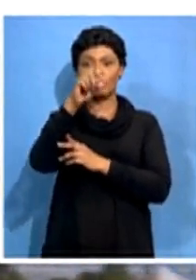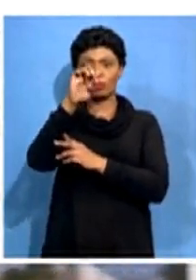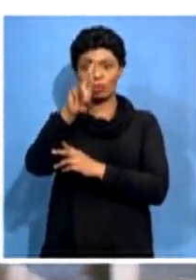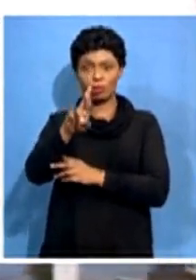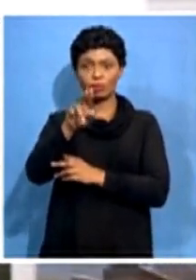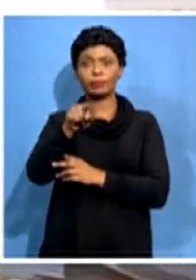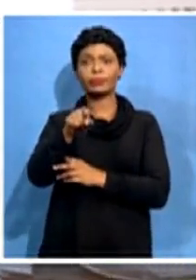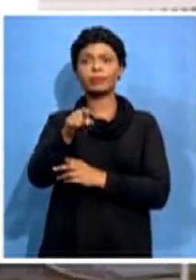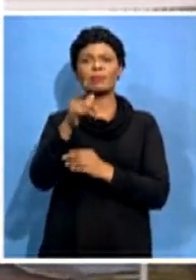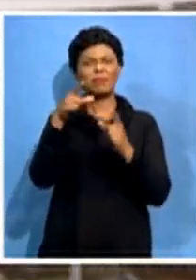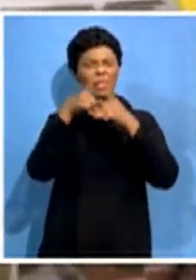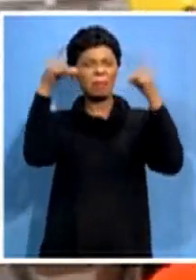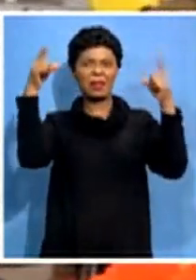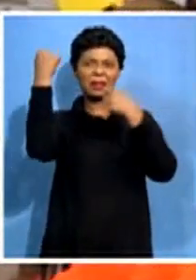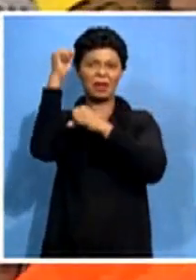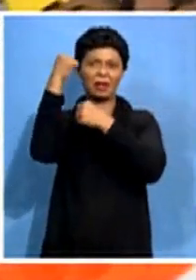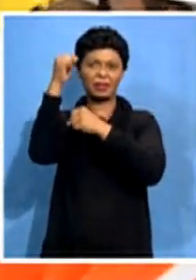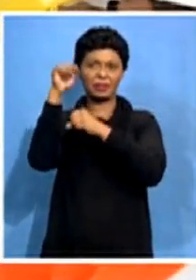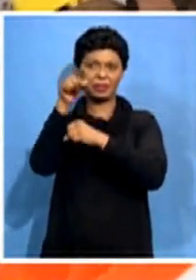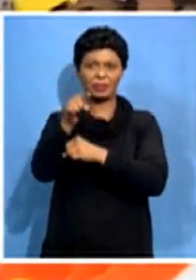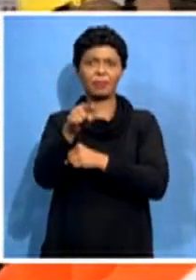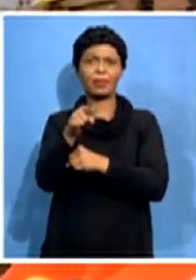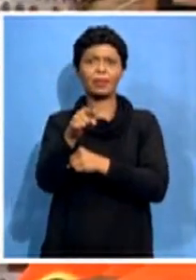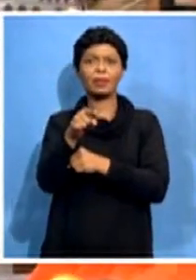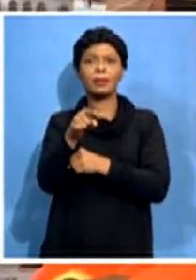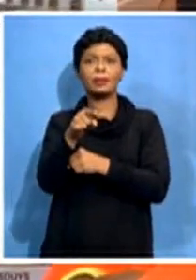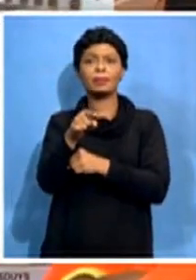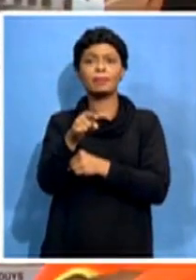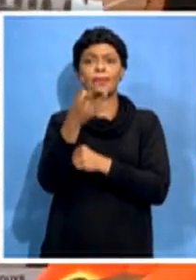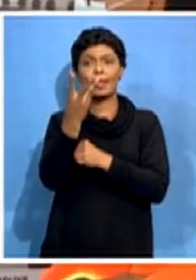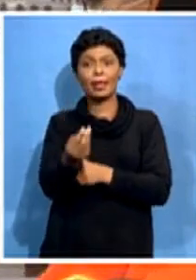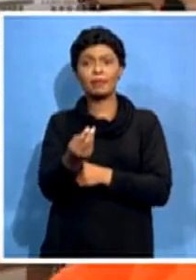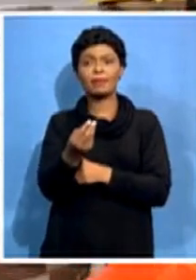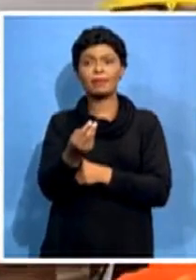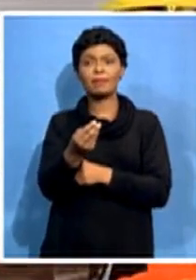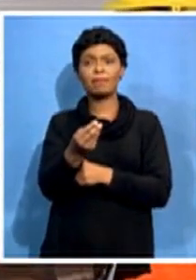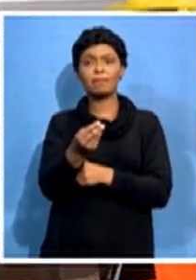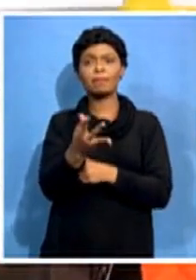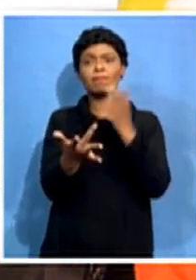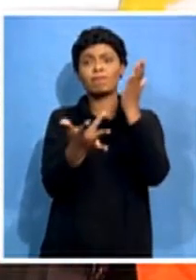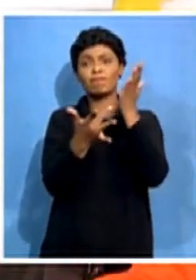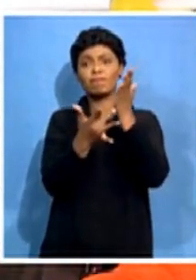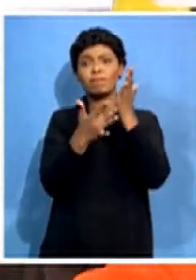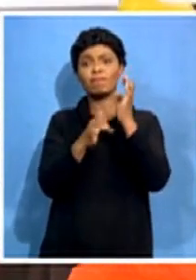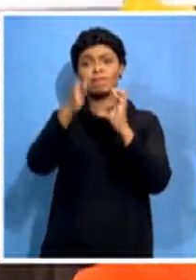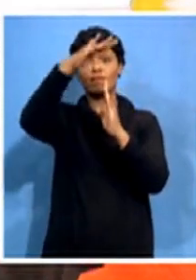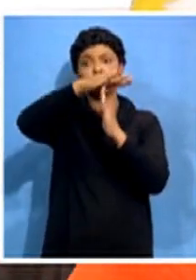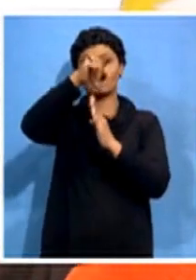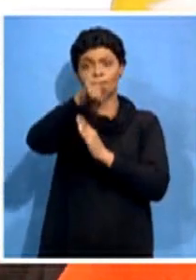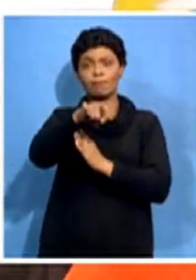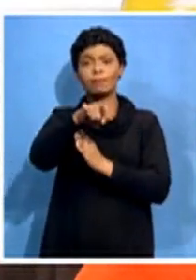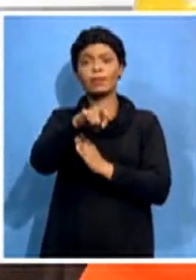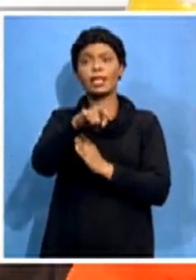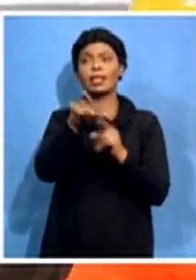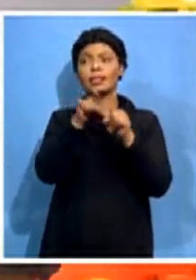high bay related to it, which is really a technological challenge. It has major cranes in it. It has a 2,000-ton